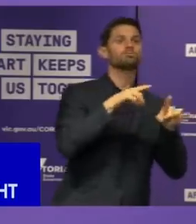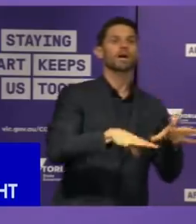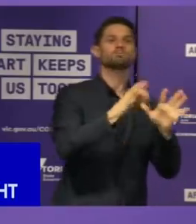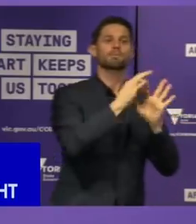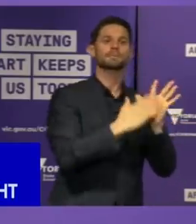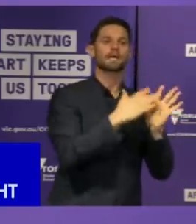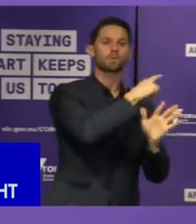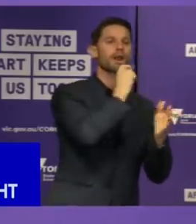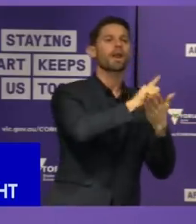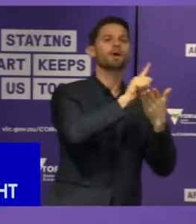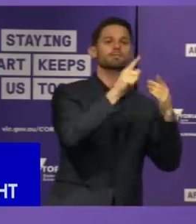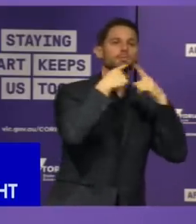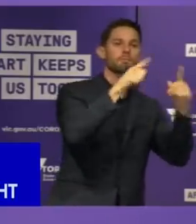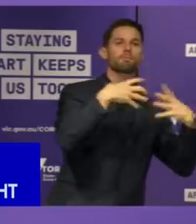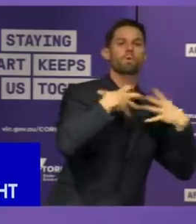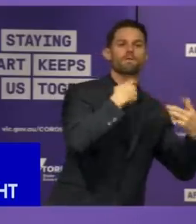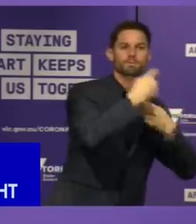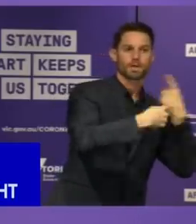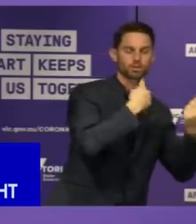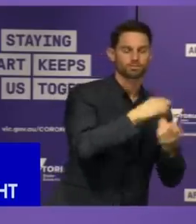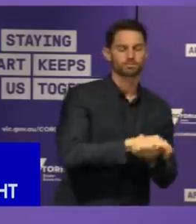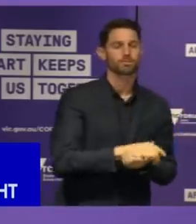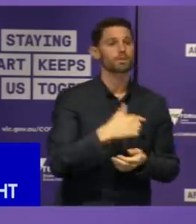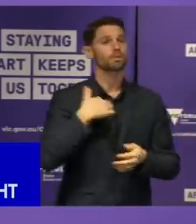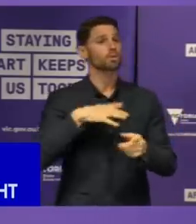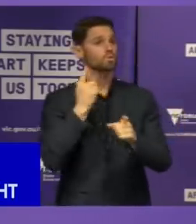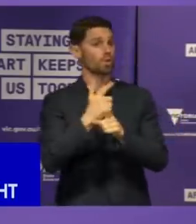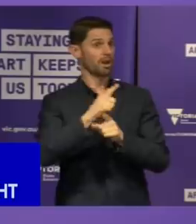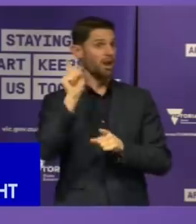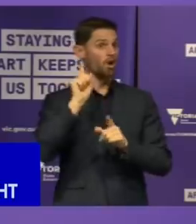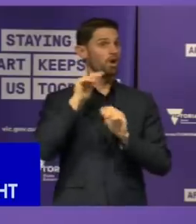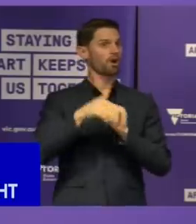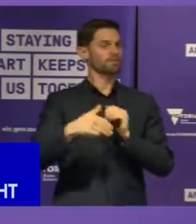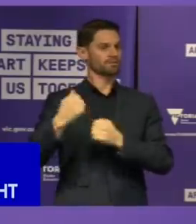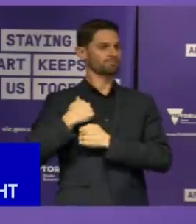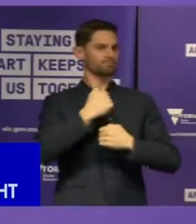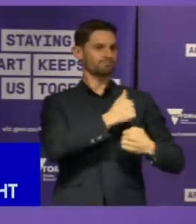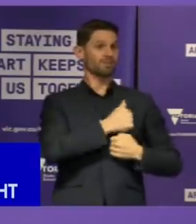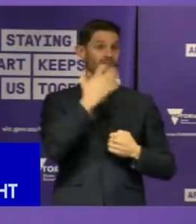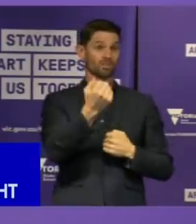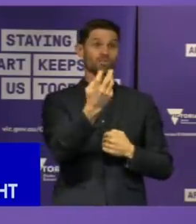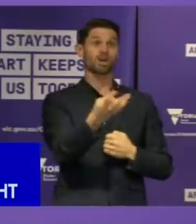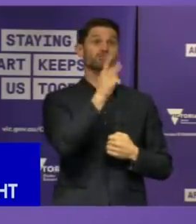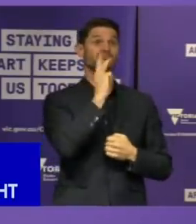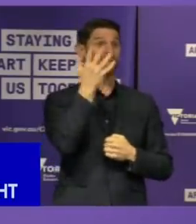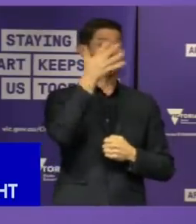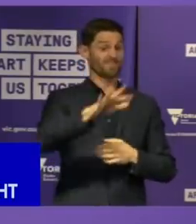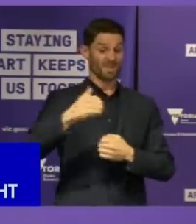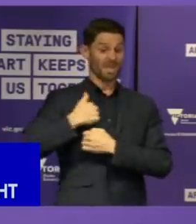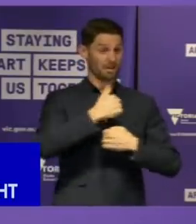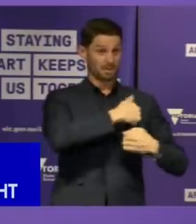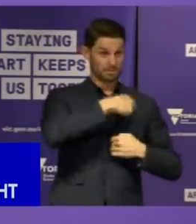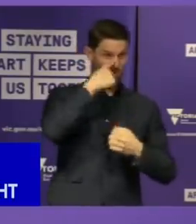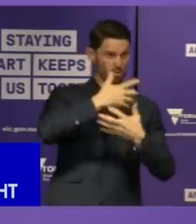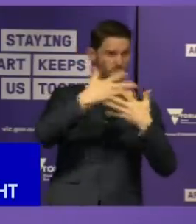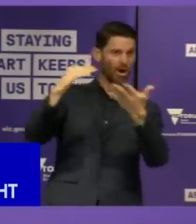seen until last couple of weeks about 350 members of the ADF on the ground. That's been bolstered.